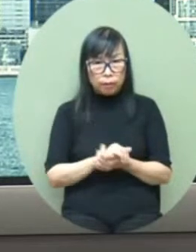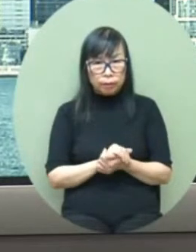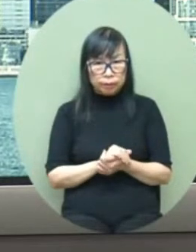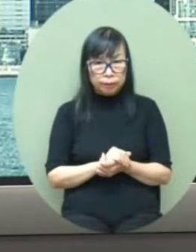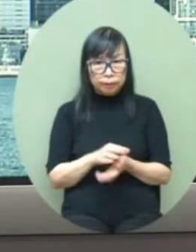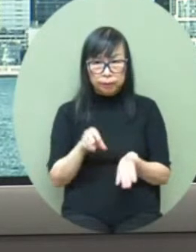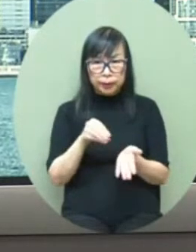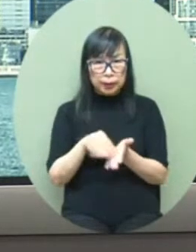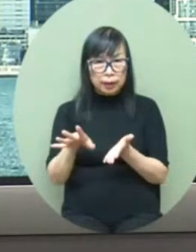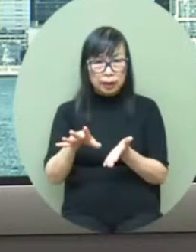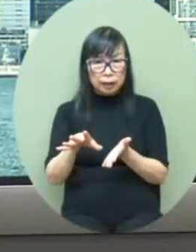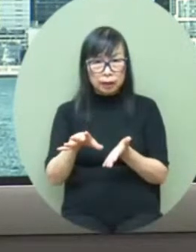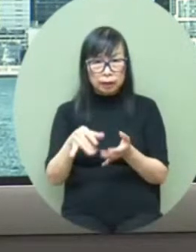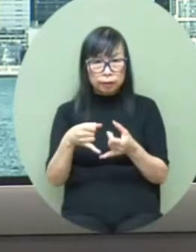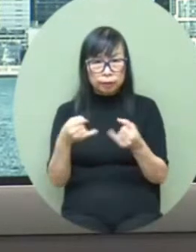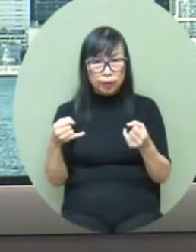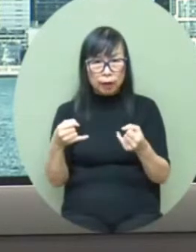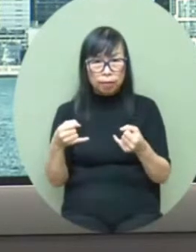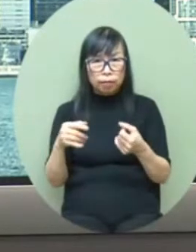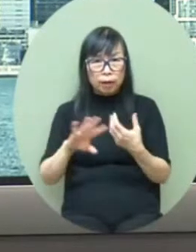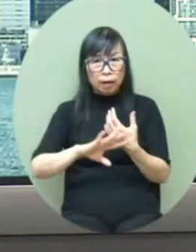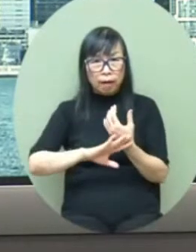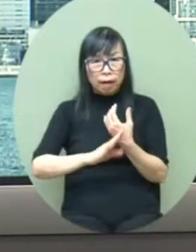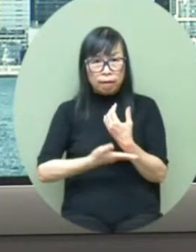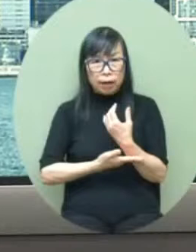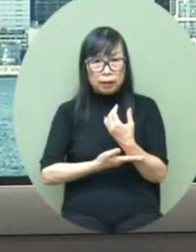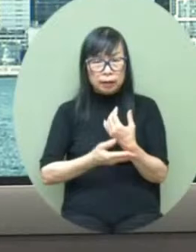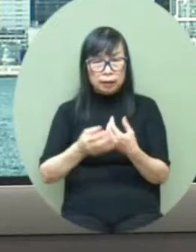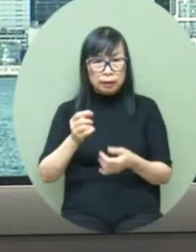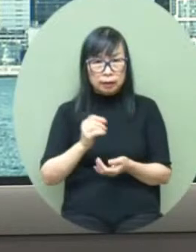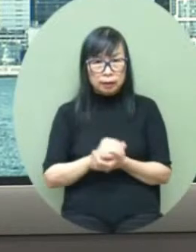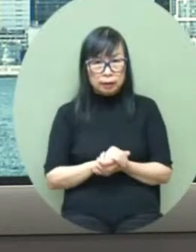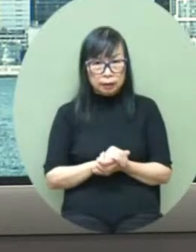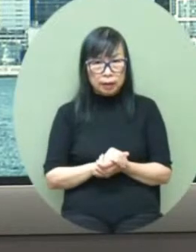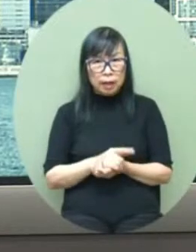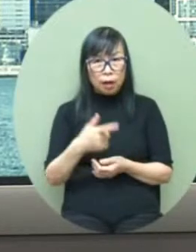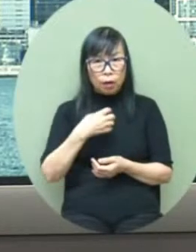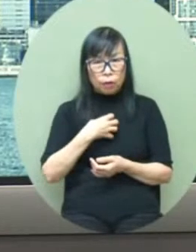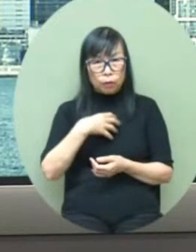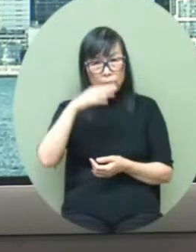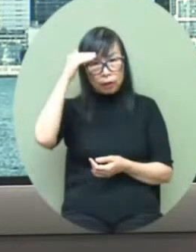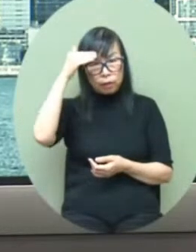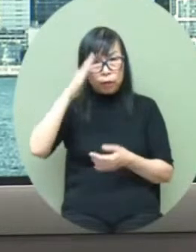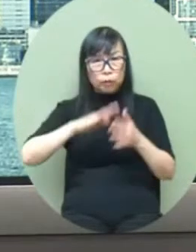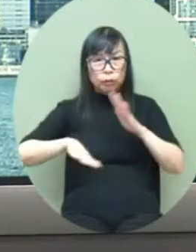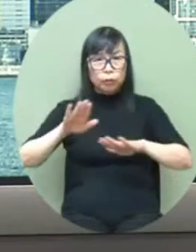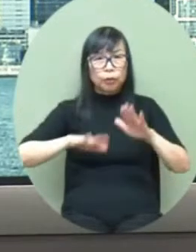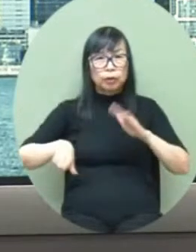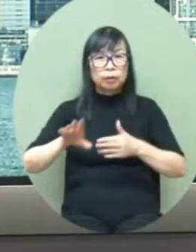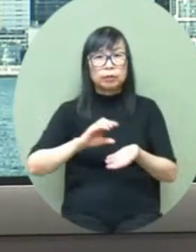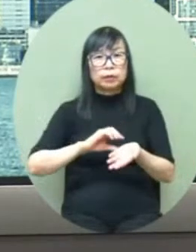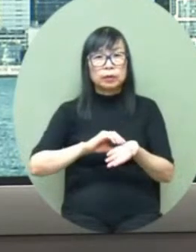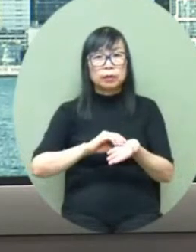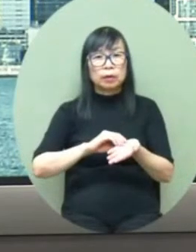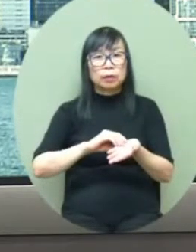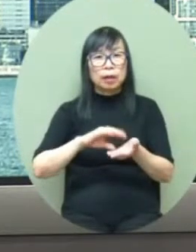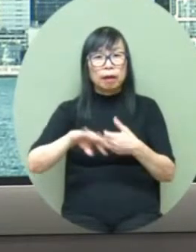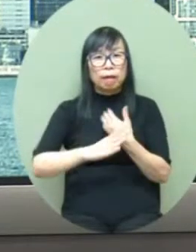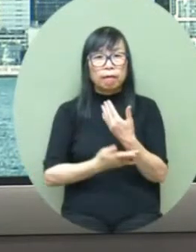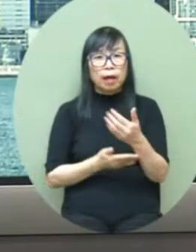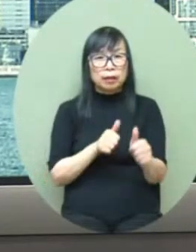it will be unrealistic to stick to a so-called timetable.